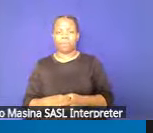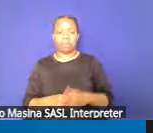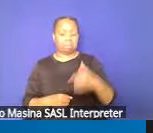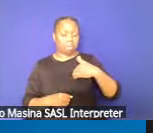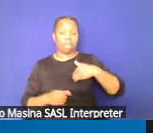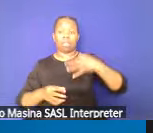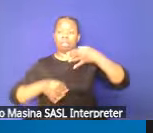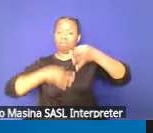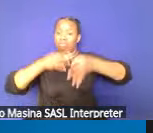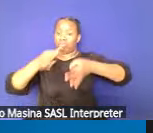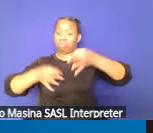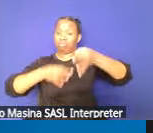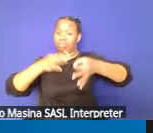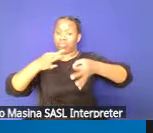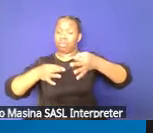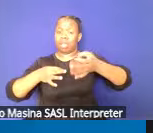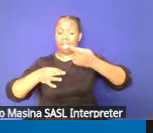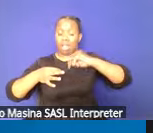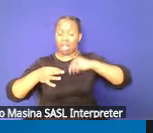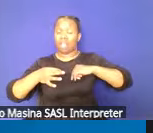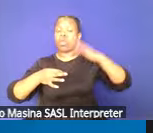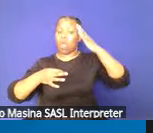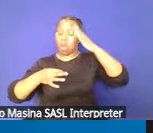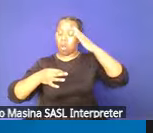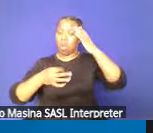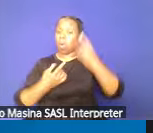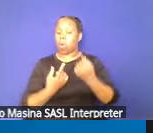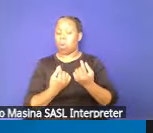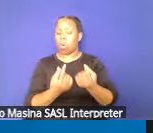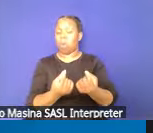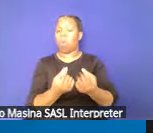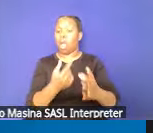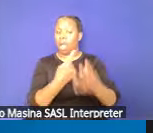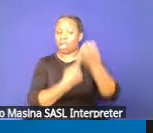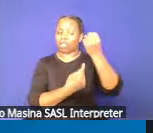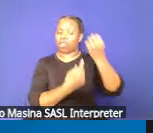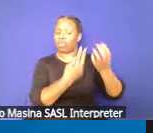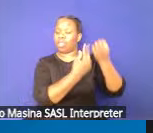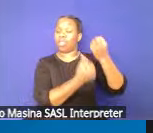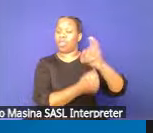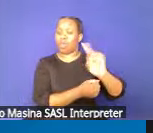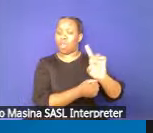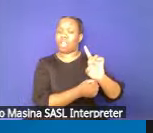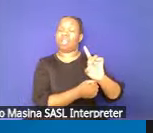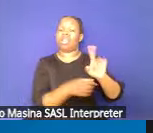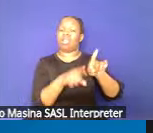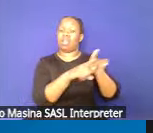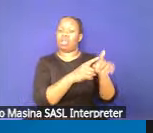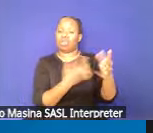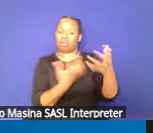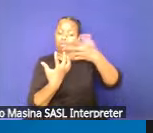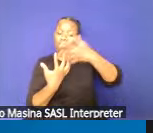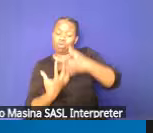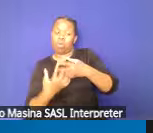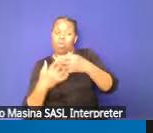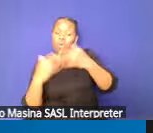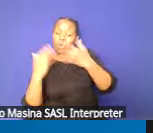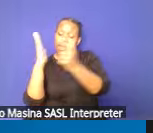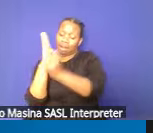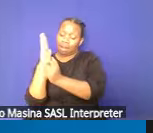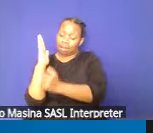that we are very intentional in terms of what we want to achieve and what we do, and also align with the legislation.